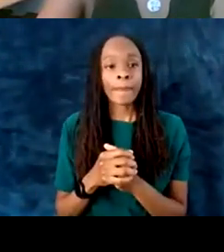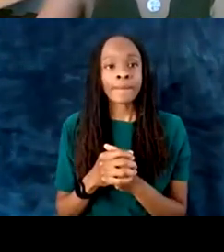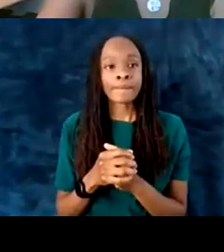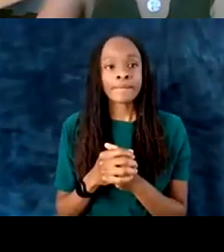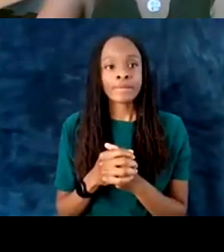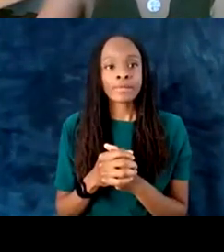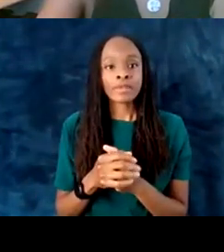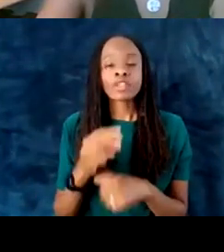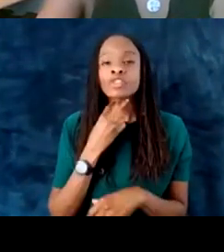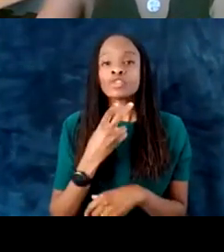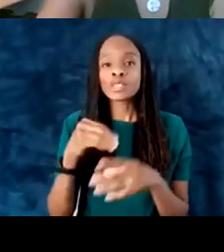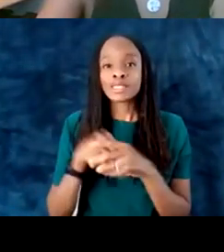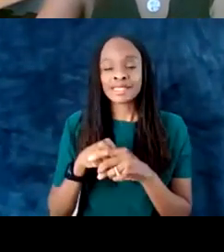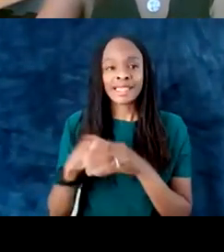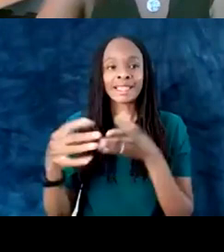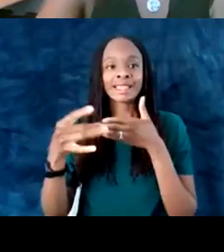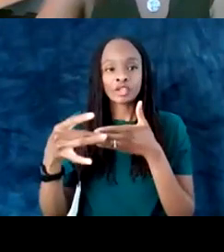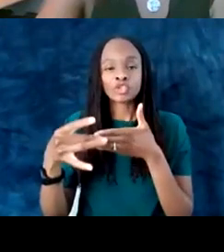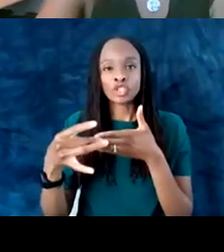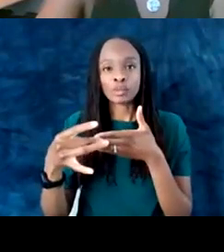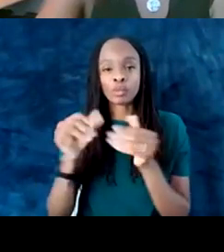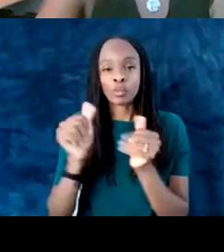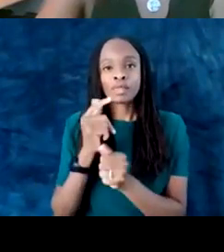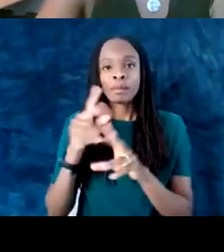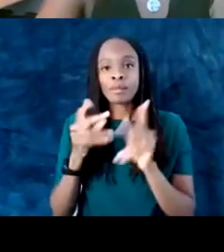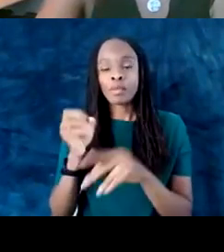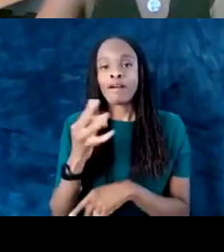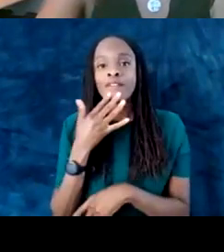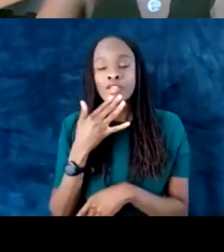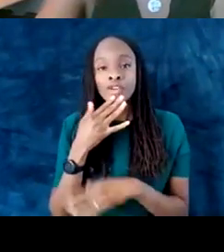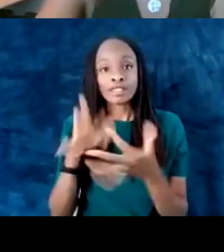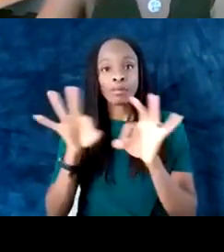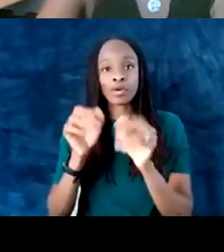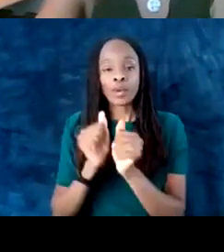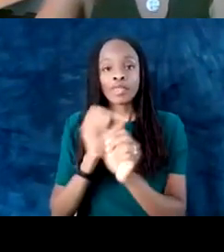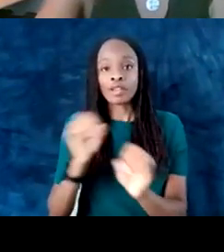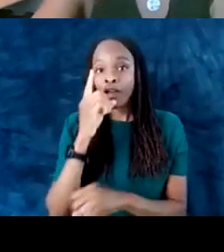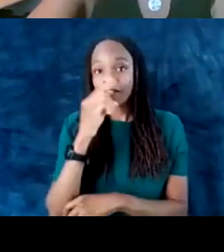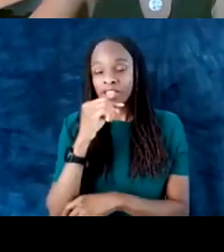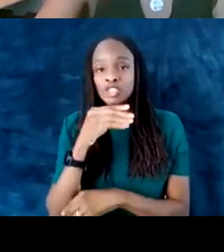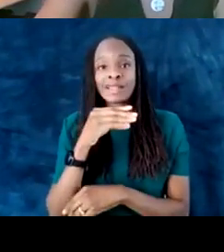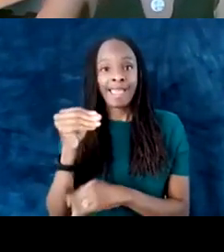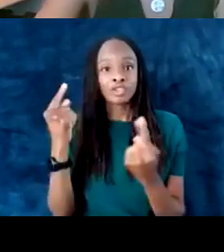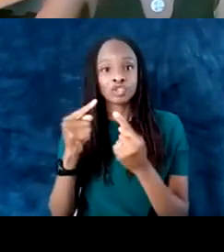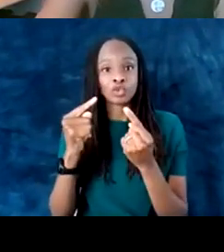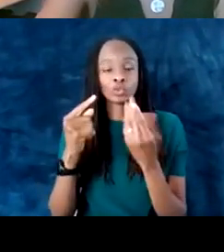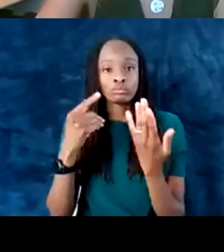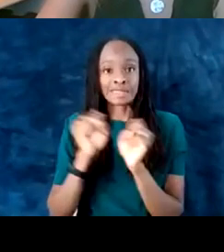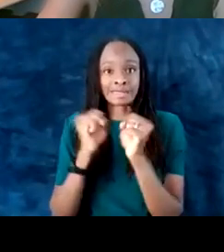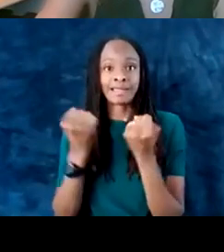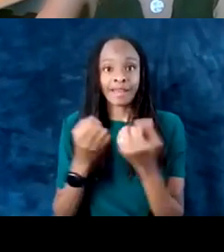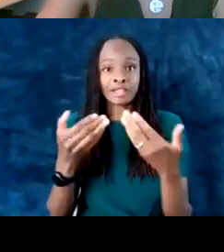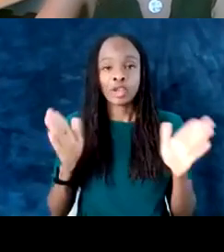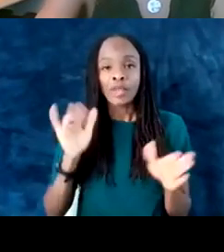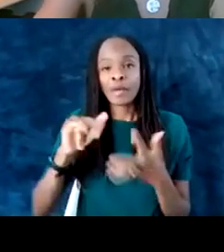the voices and leadership of people of color matter not only to the nonfiction landscape, but to society at large. And it's, you know, so that was the